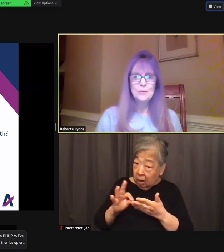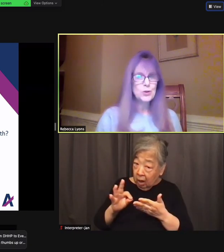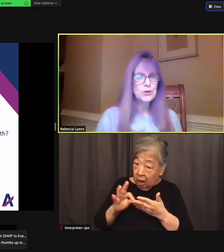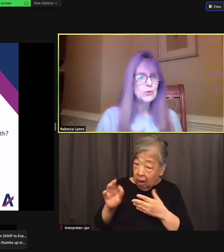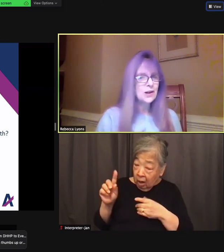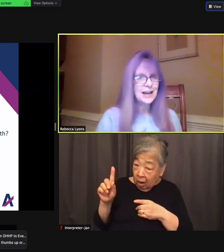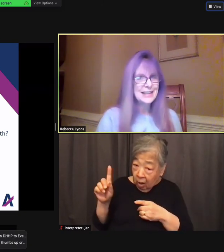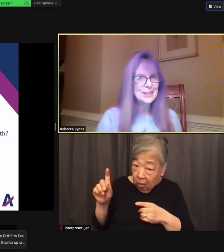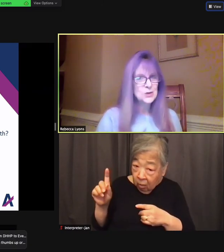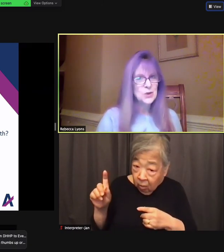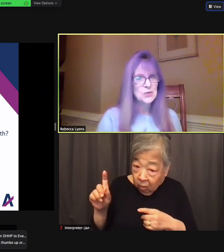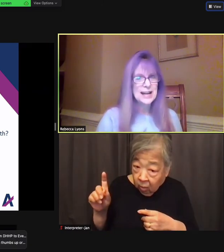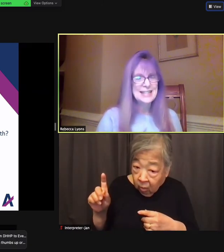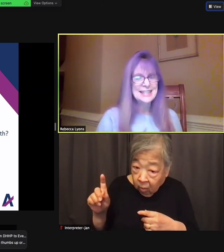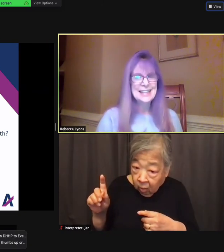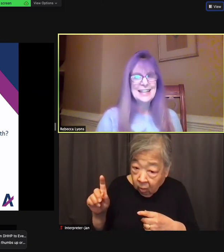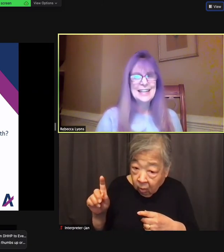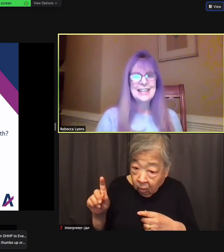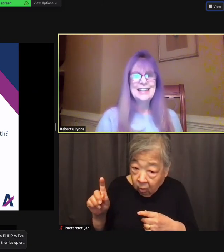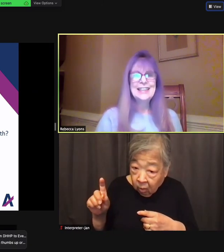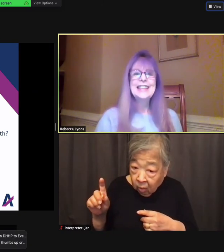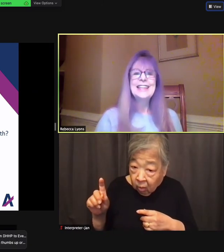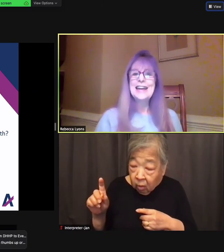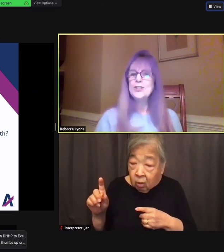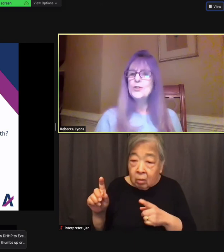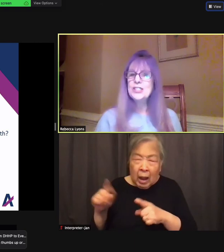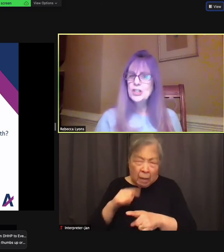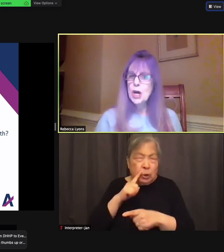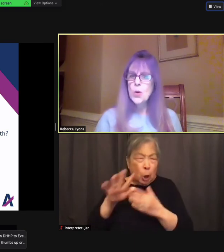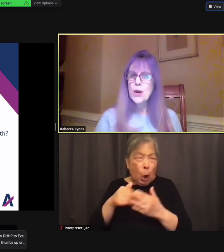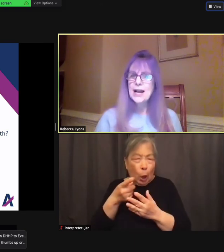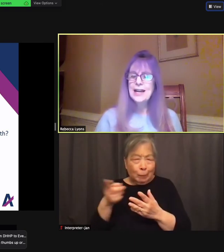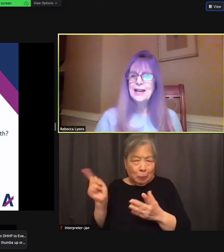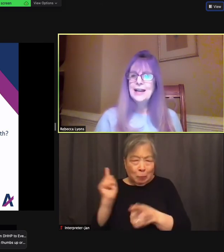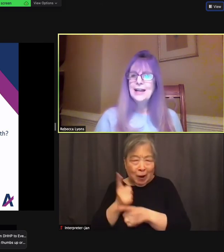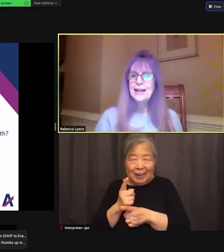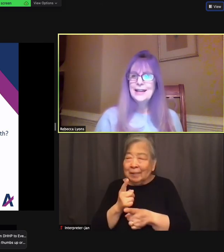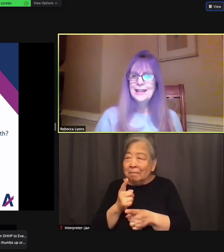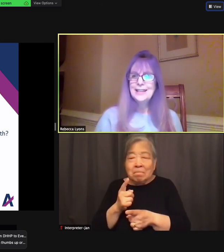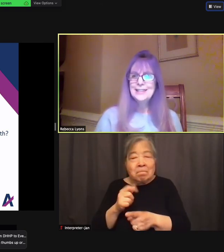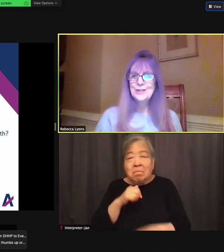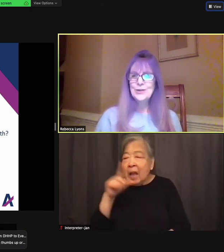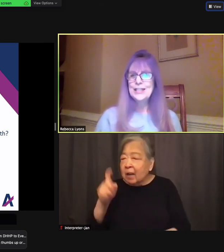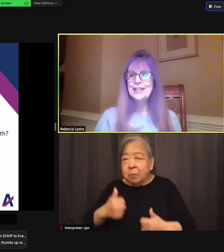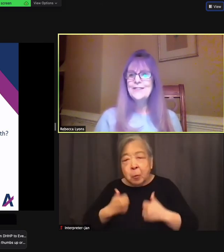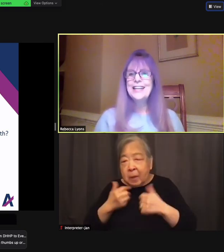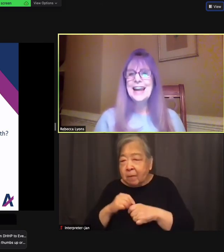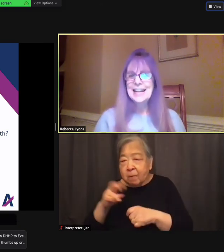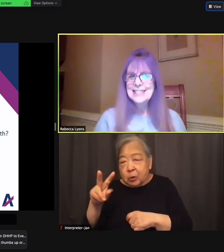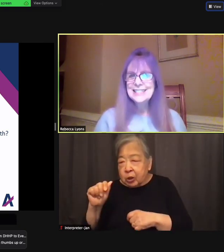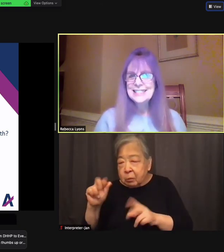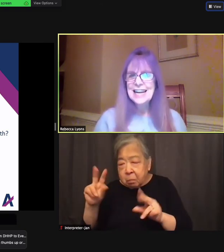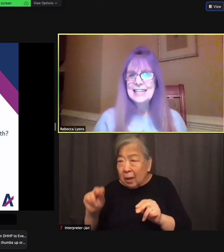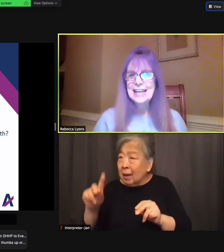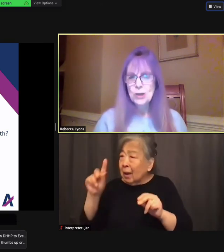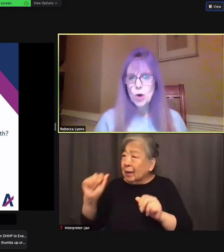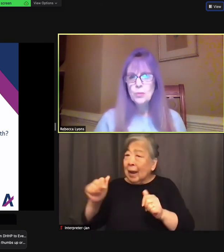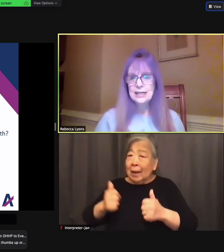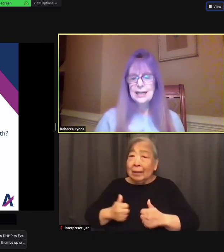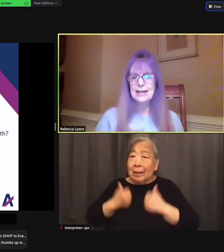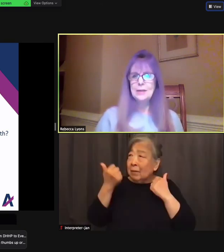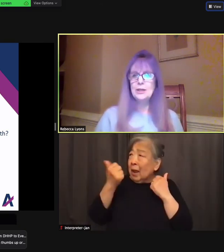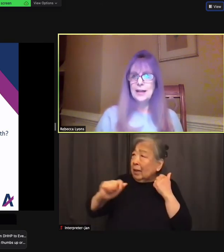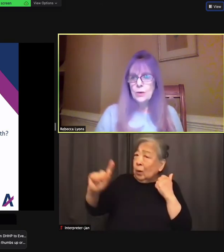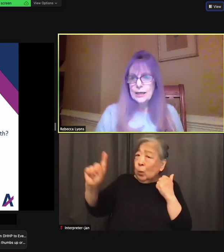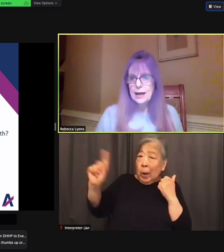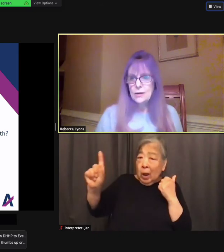And I'm sure you all got this one right. The answer is no. So you can live in any state and open